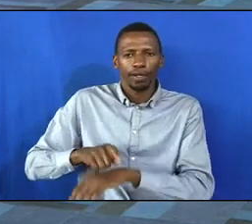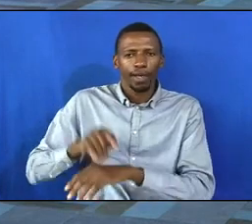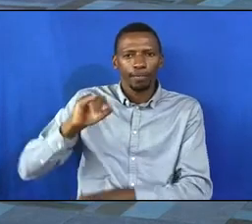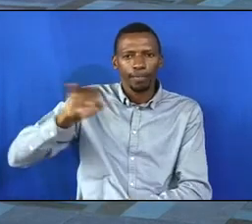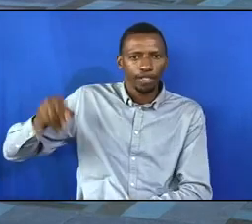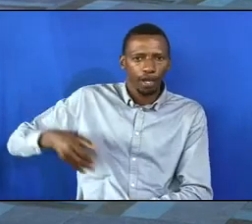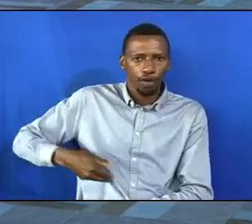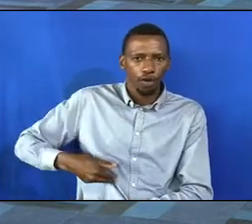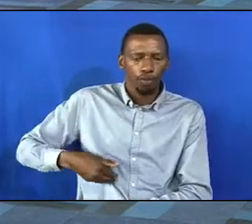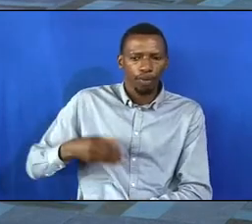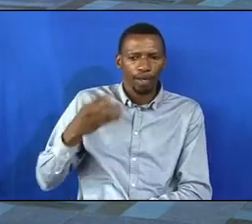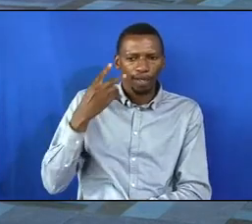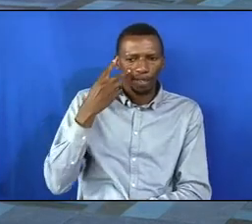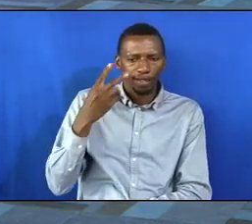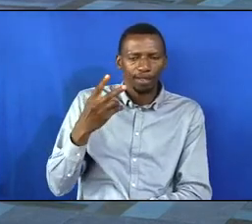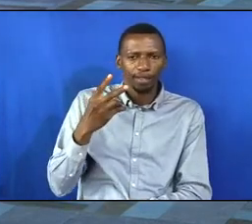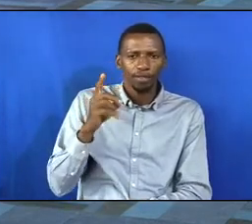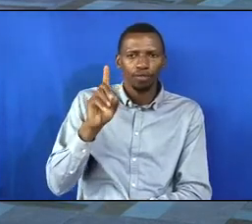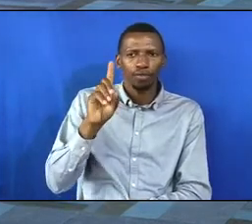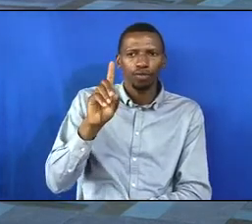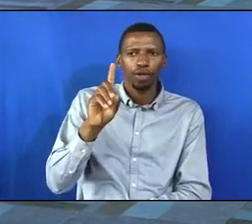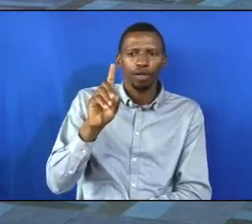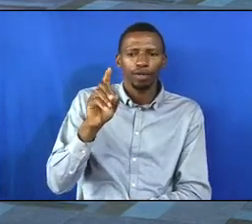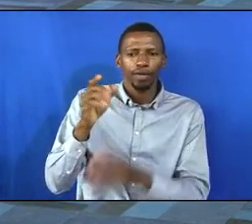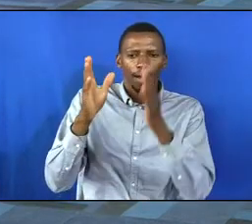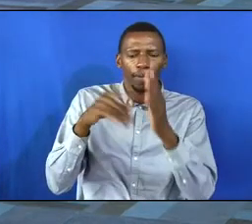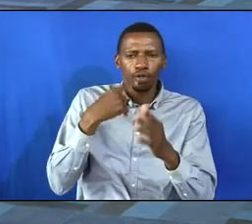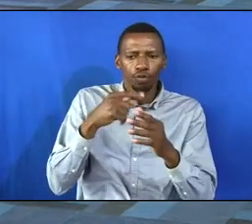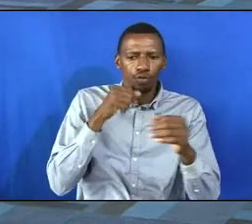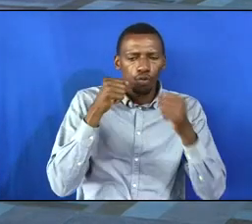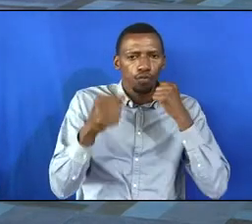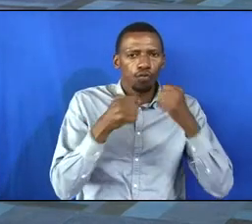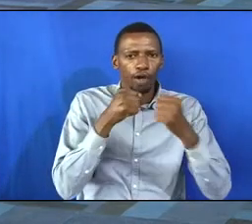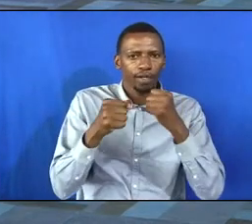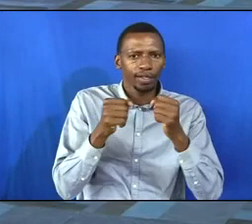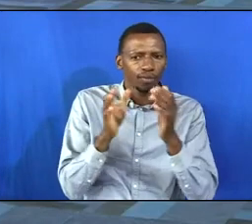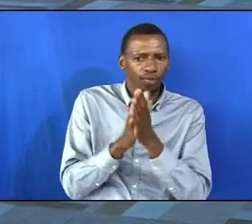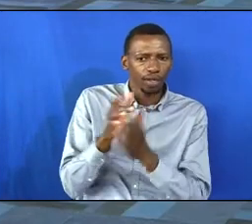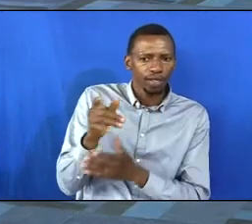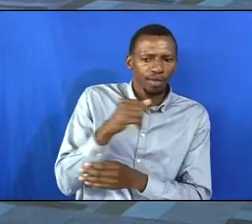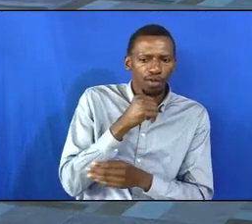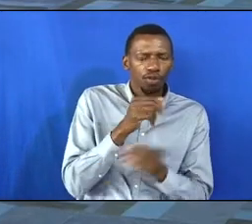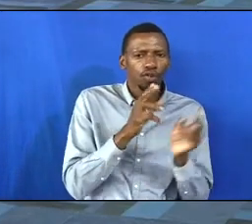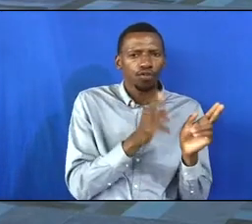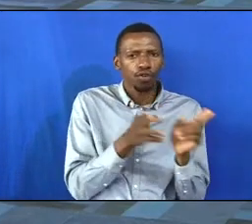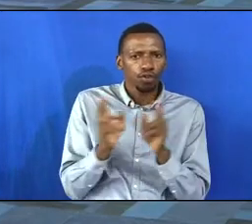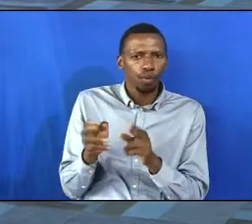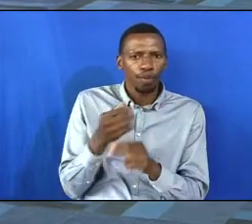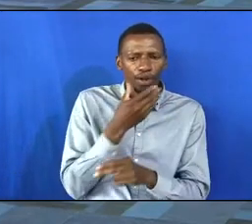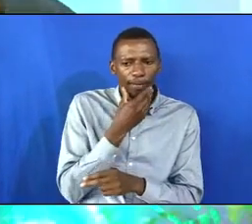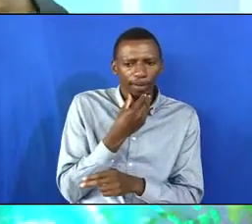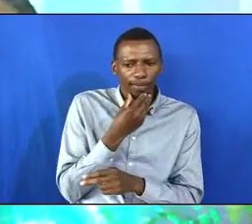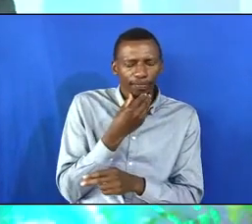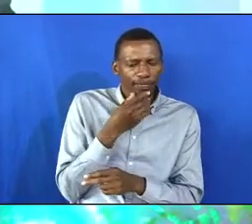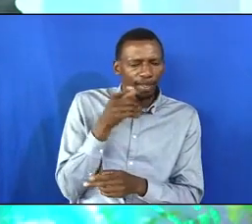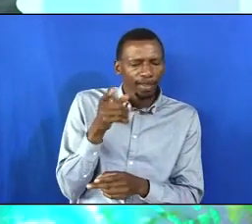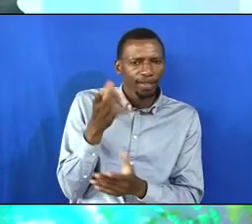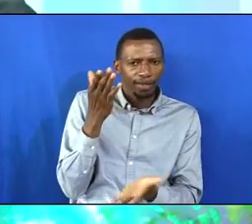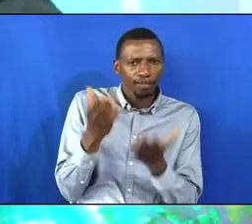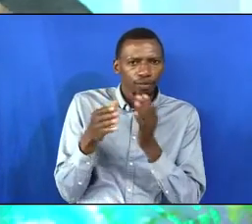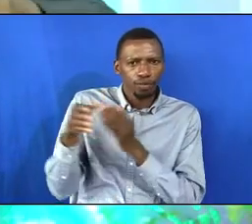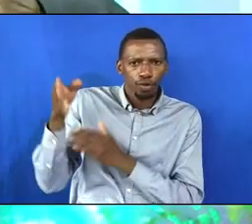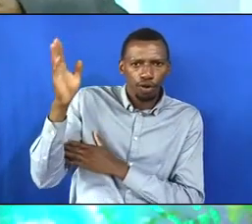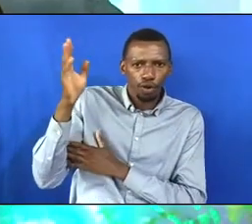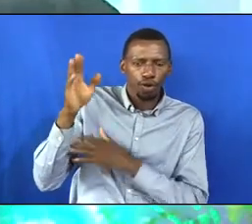that the one I've been fighting with is not an ordinary man, this was either God or an angel from